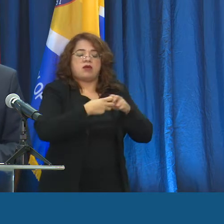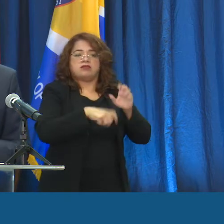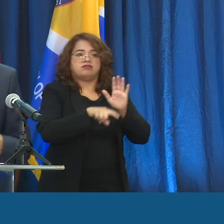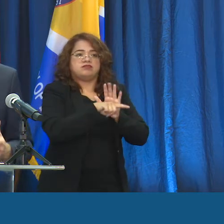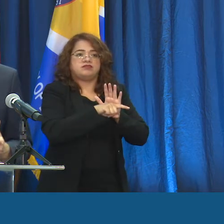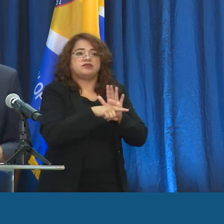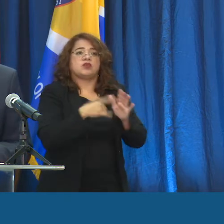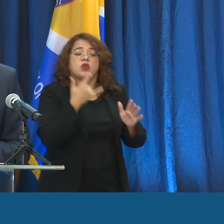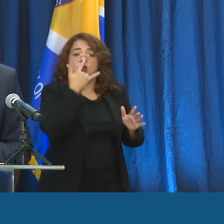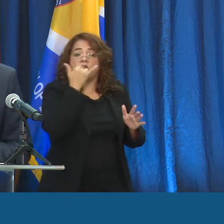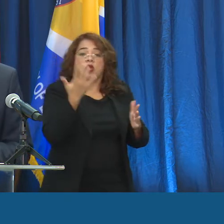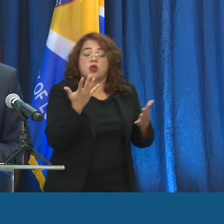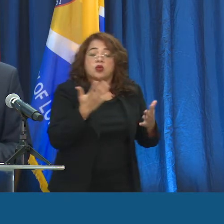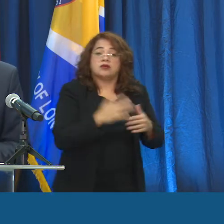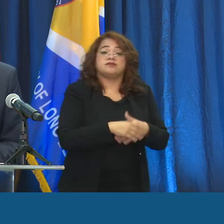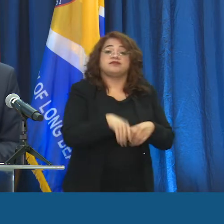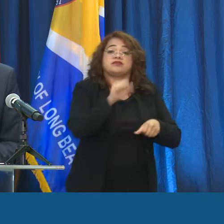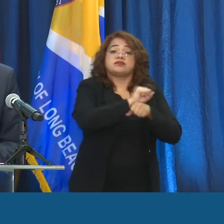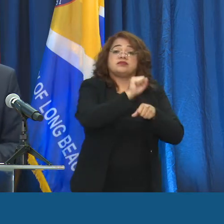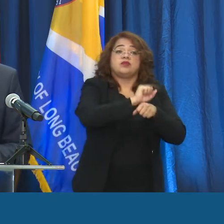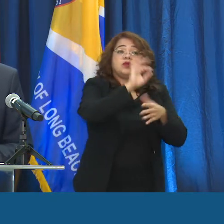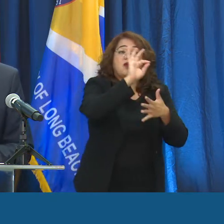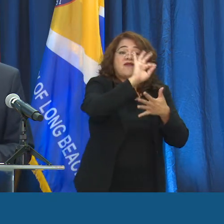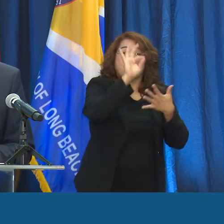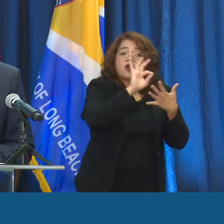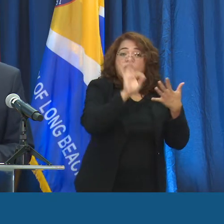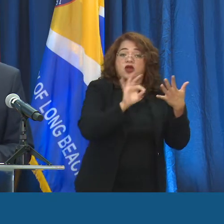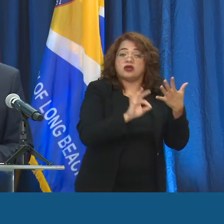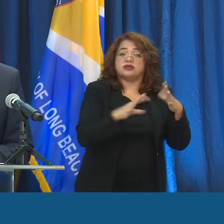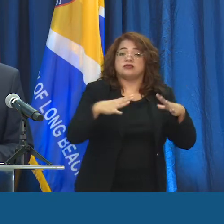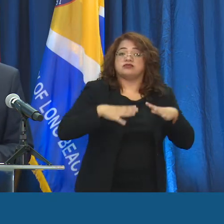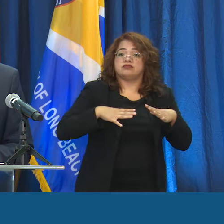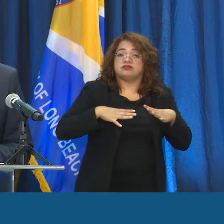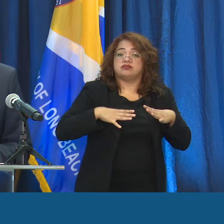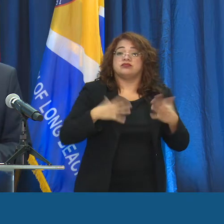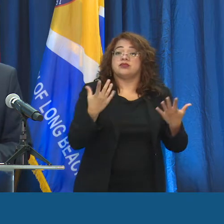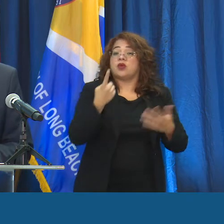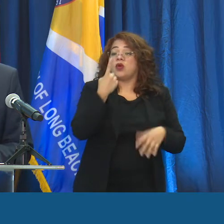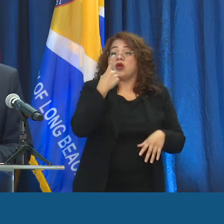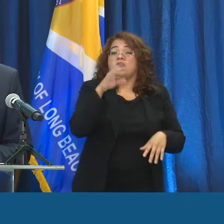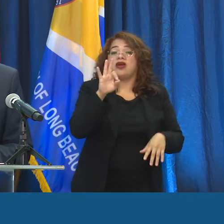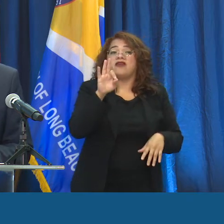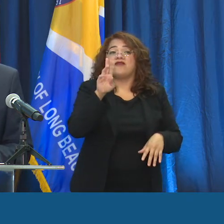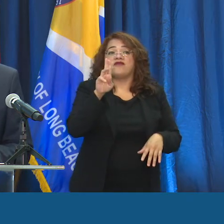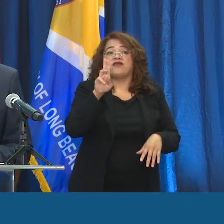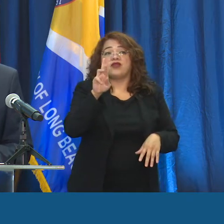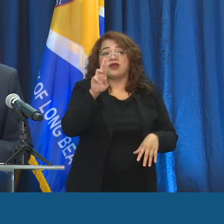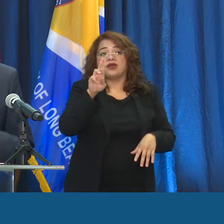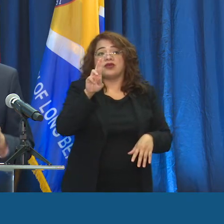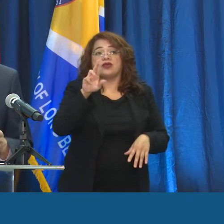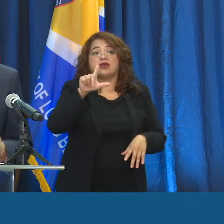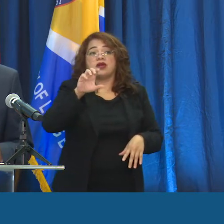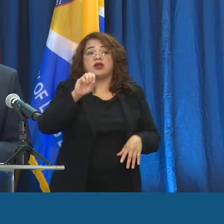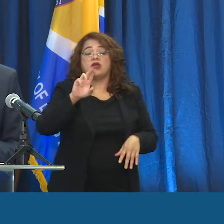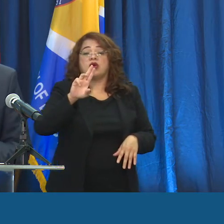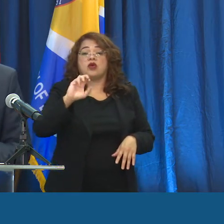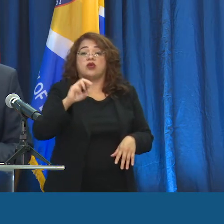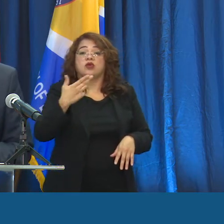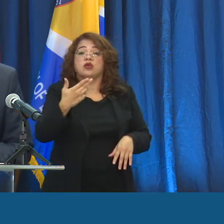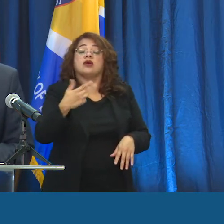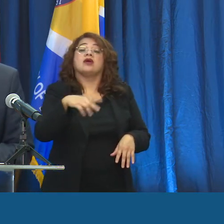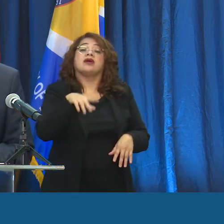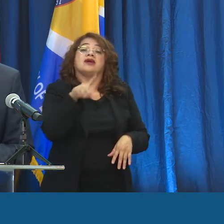that could look like employee furloughs, for example. They are one-time solutions. They would help in